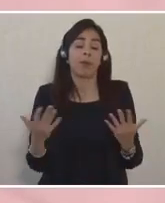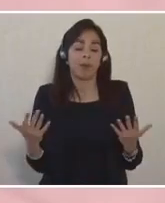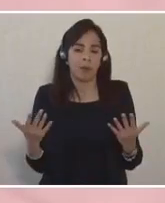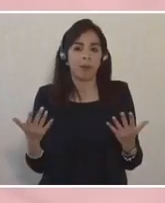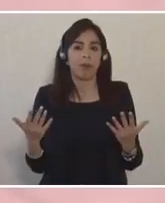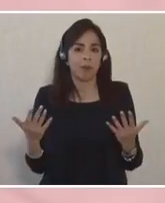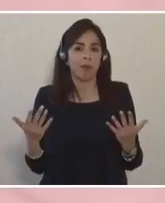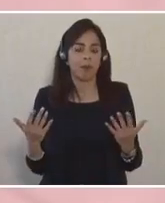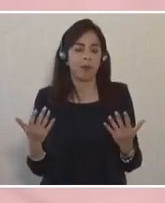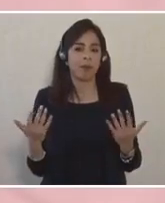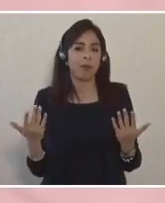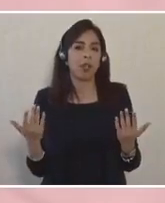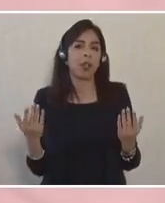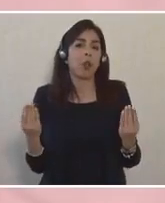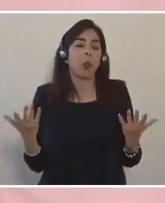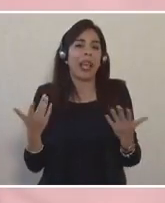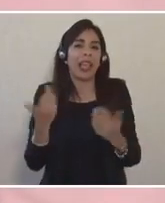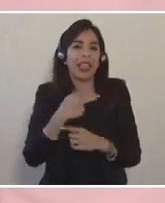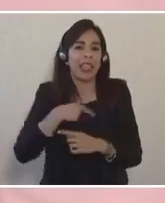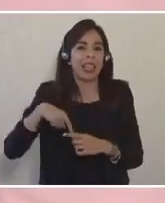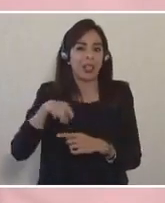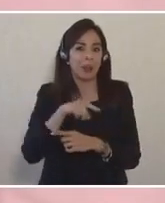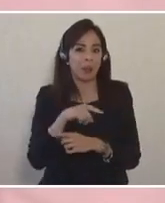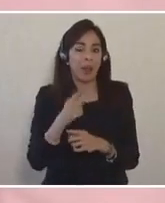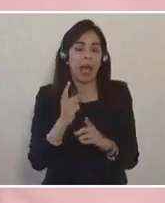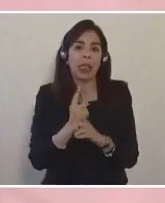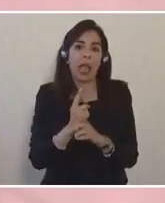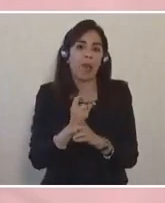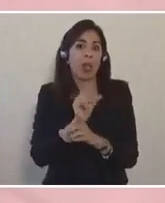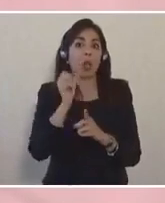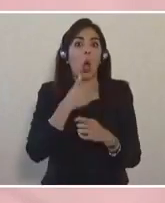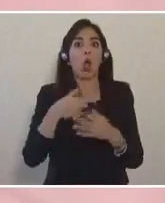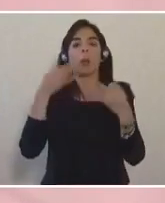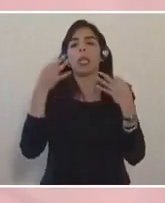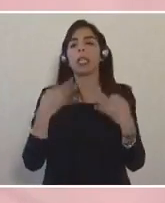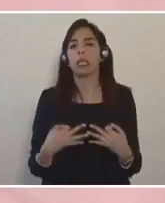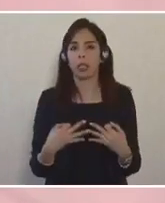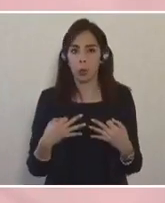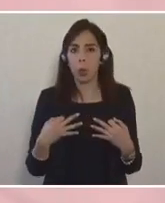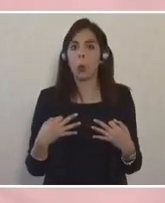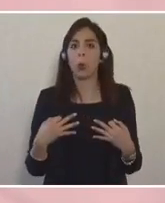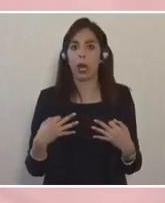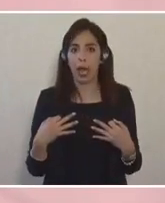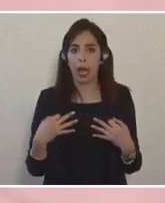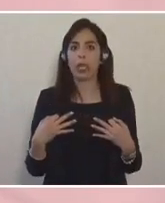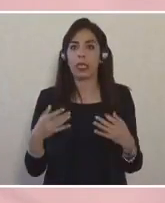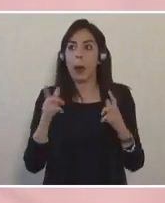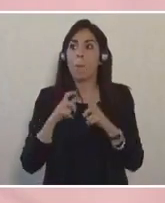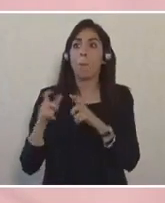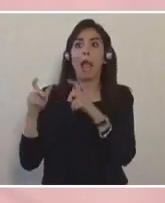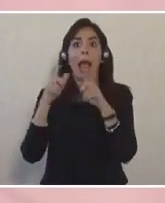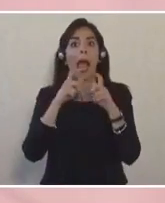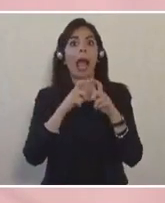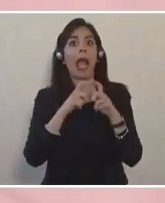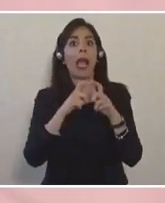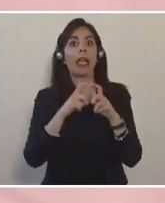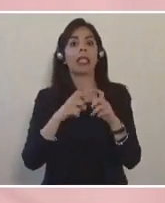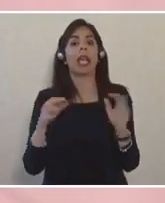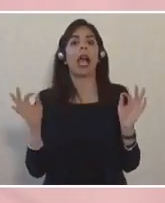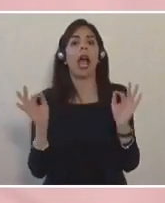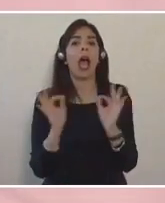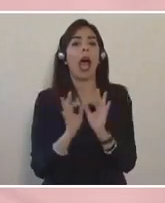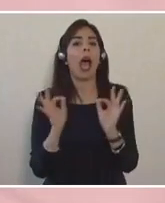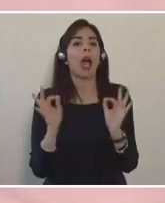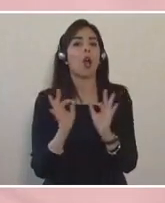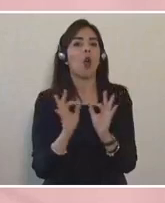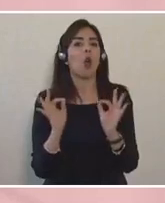sure that somehow countries bind themselves not only on this occasion, but also in the future. And